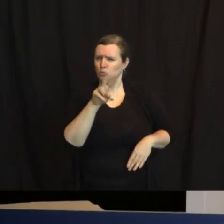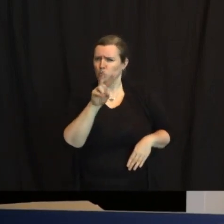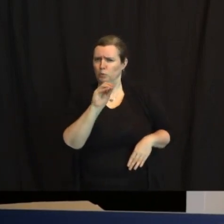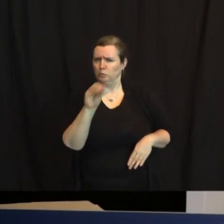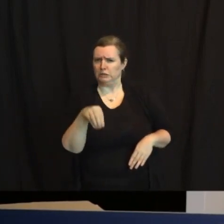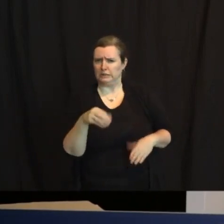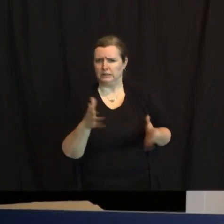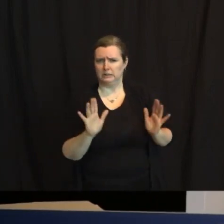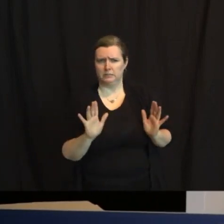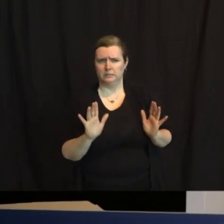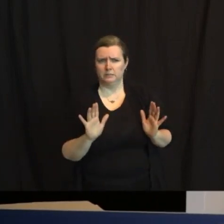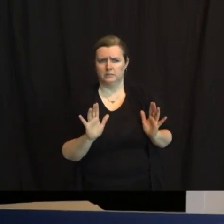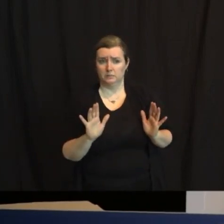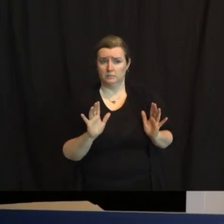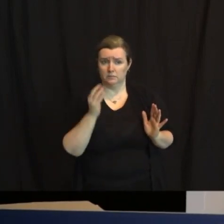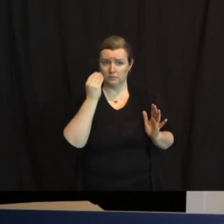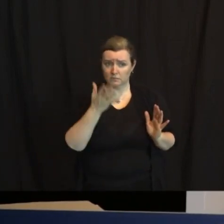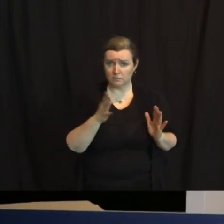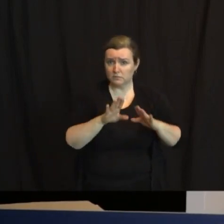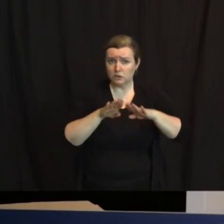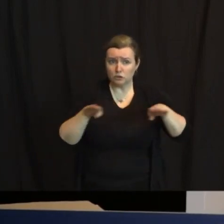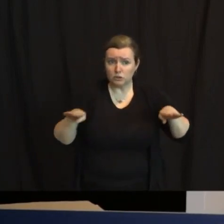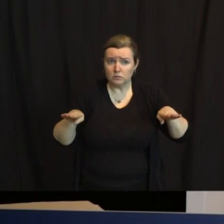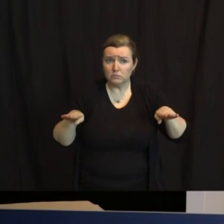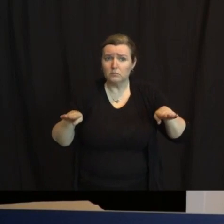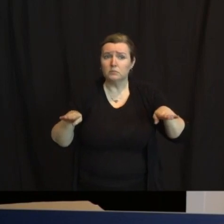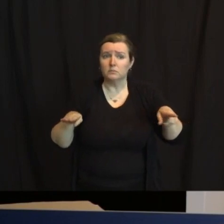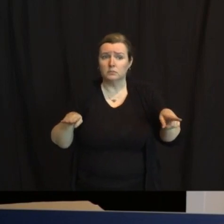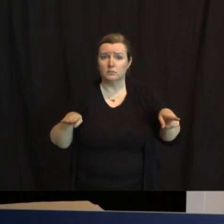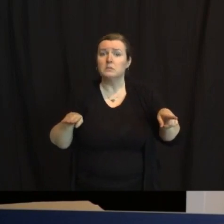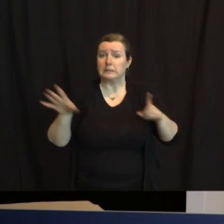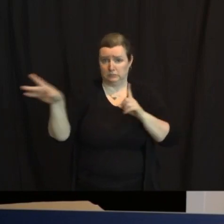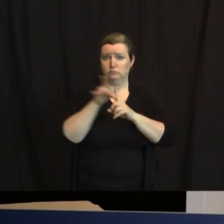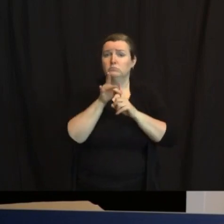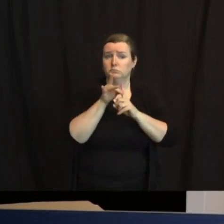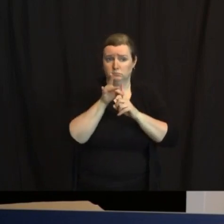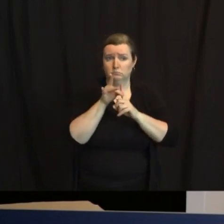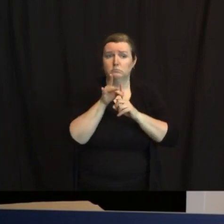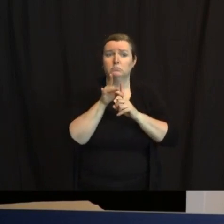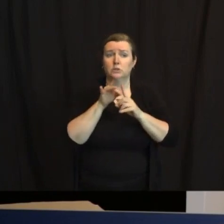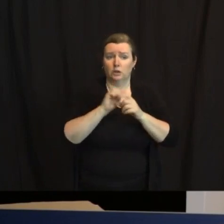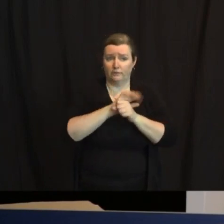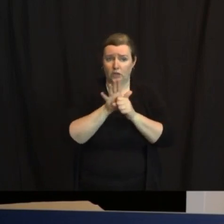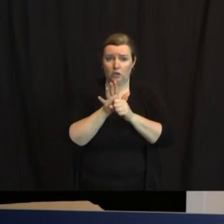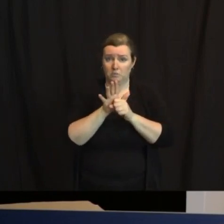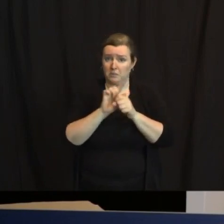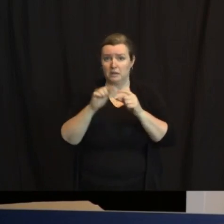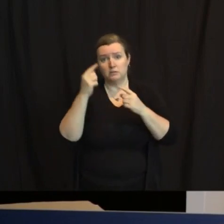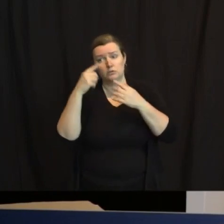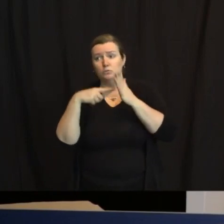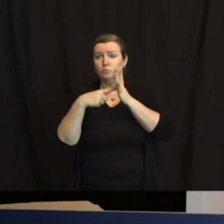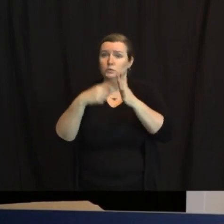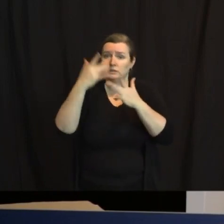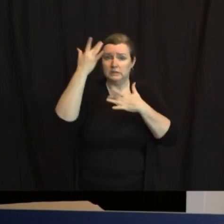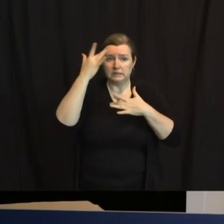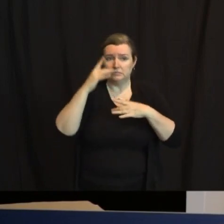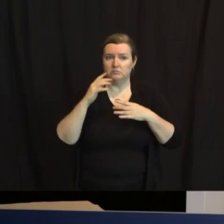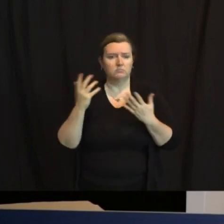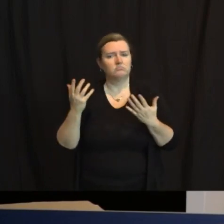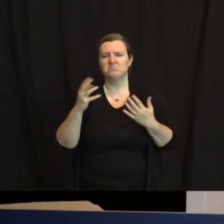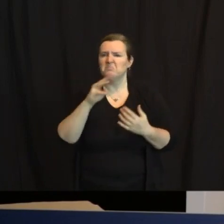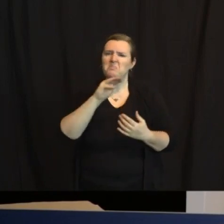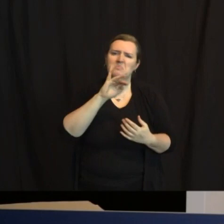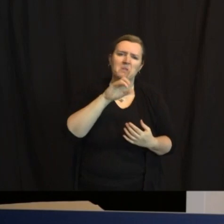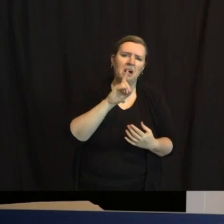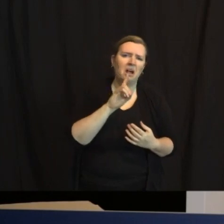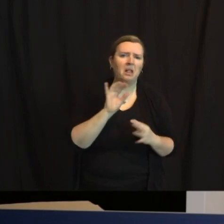know they're getting infected, but that they're not getting sick enough that they're even getting tested to be confirmed. This is what you keep hearing about, the mild cases, the asymptomatics, and so